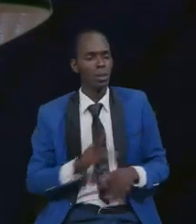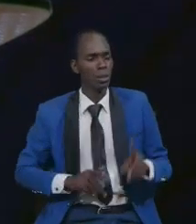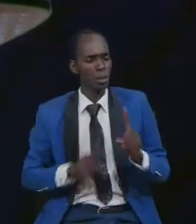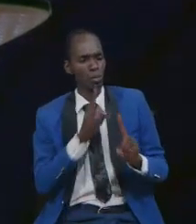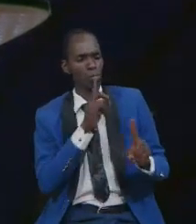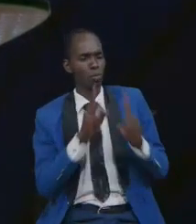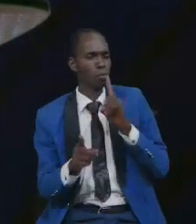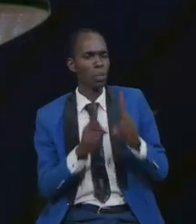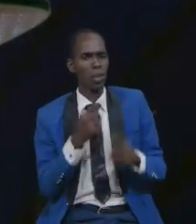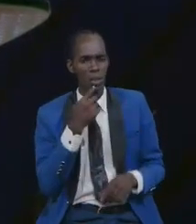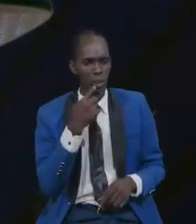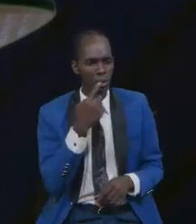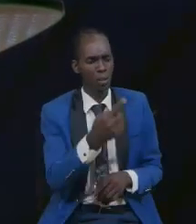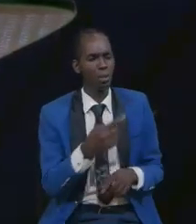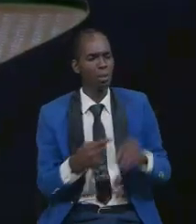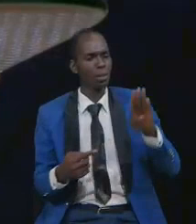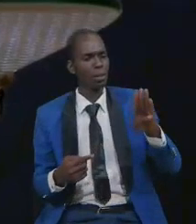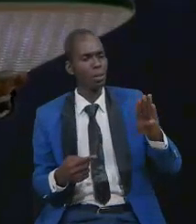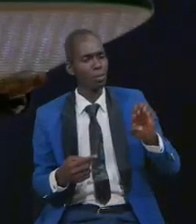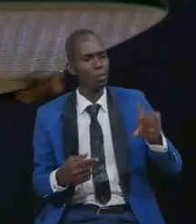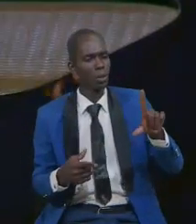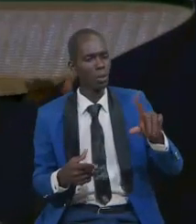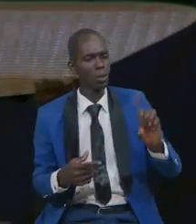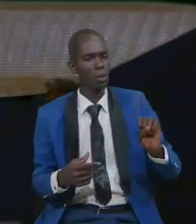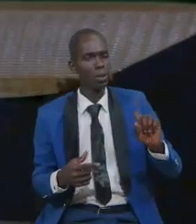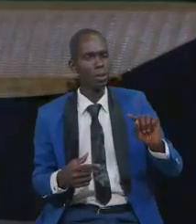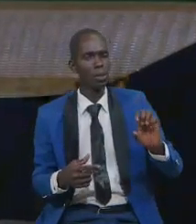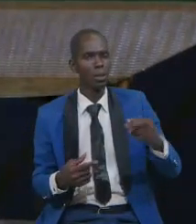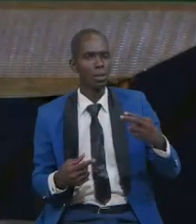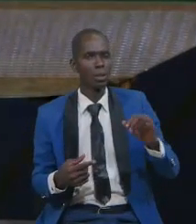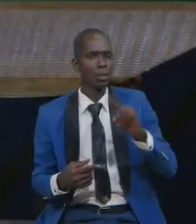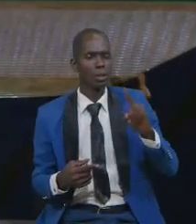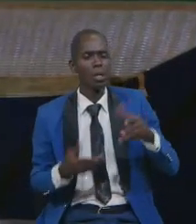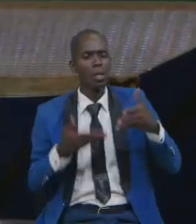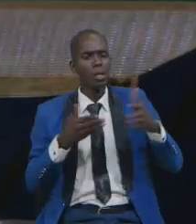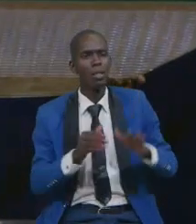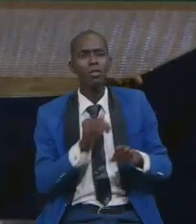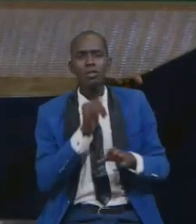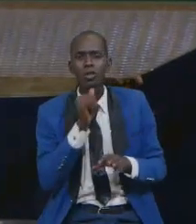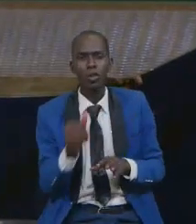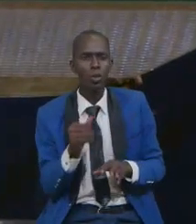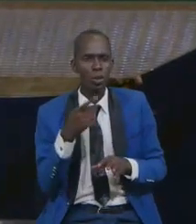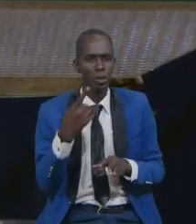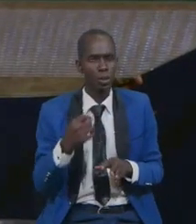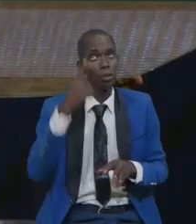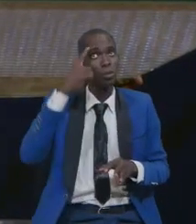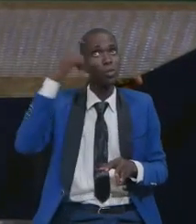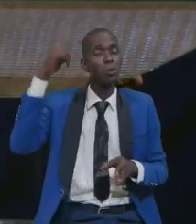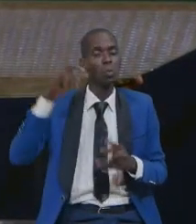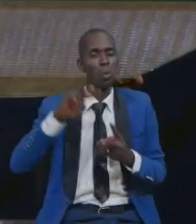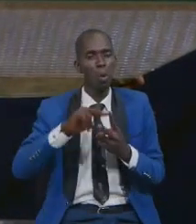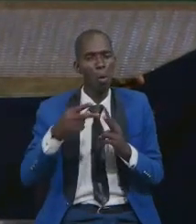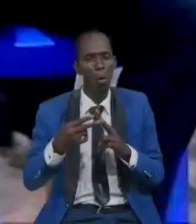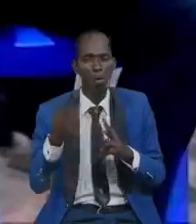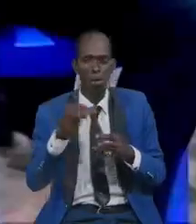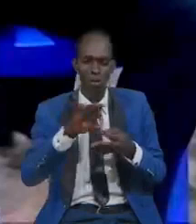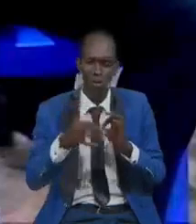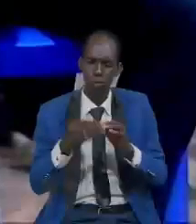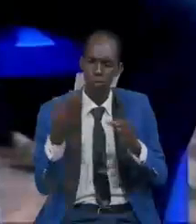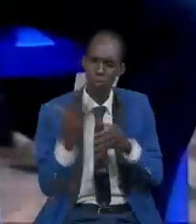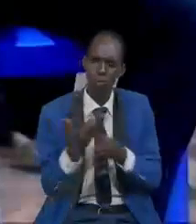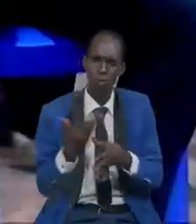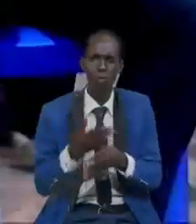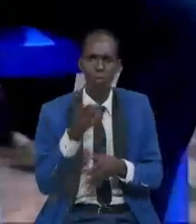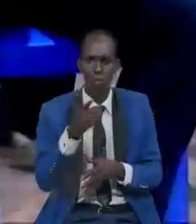said, Belteshazzar, let not the dream or the interpretation thereof trouble